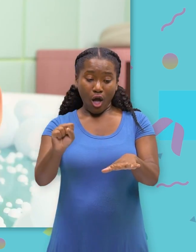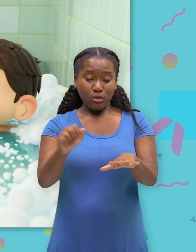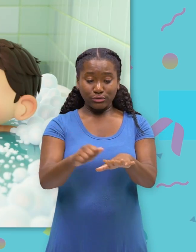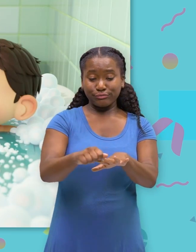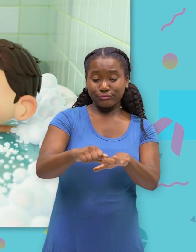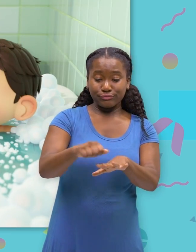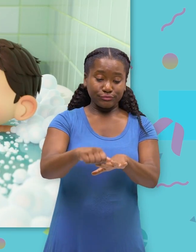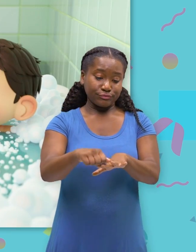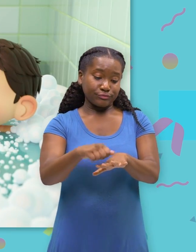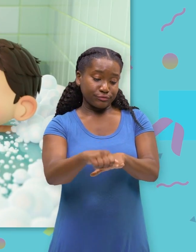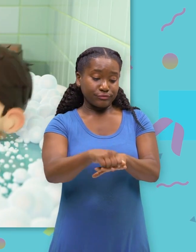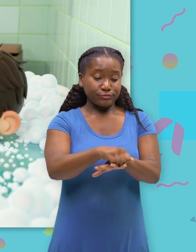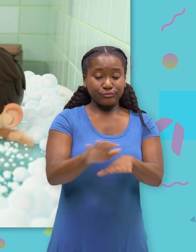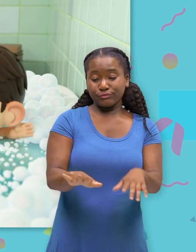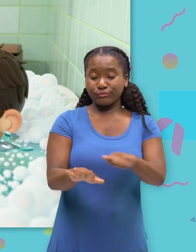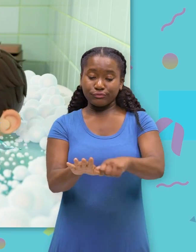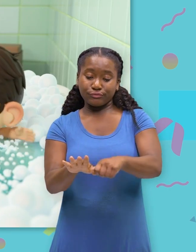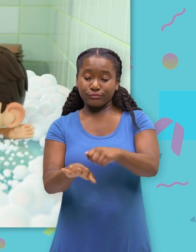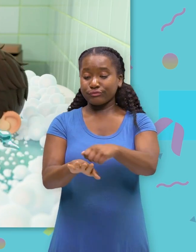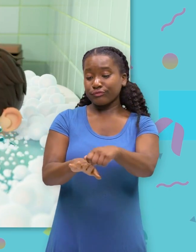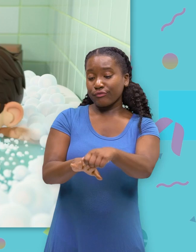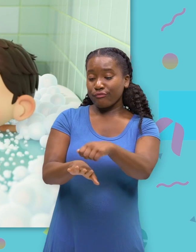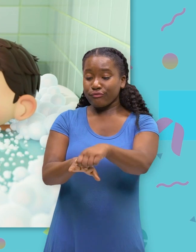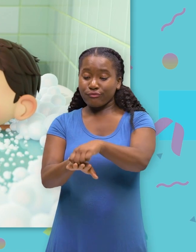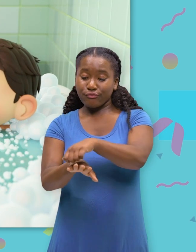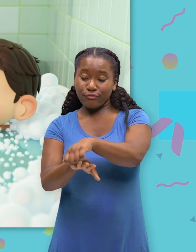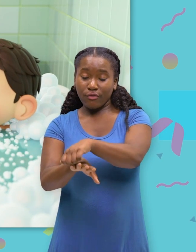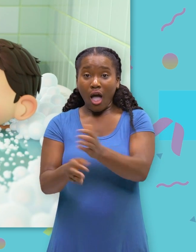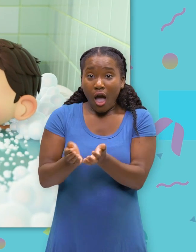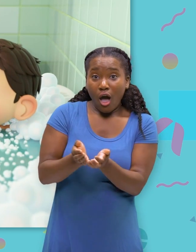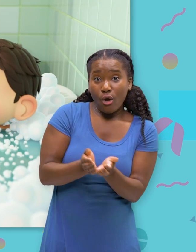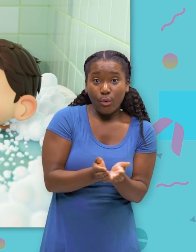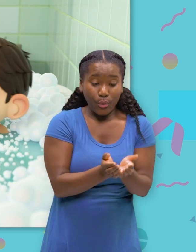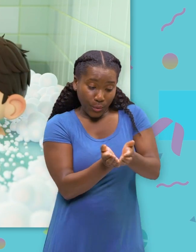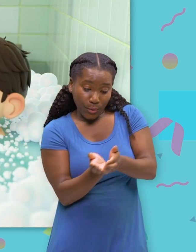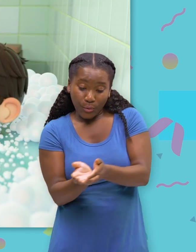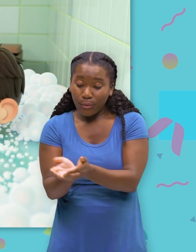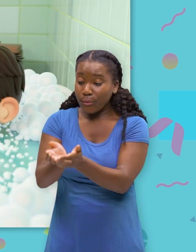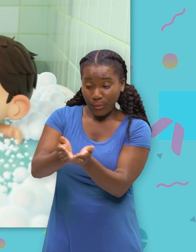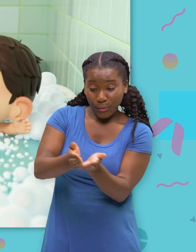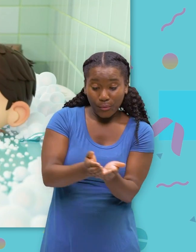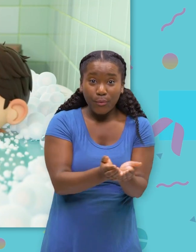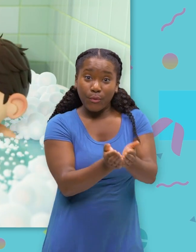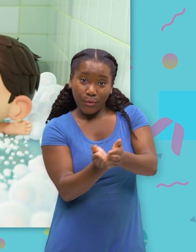your toes. Now let's sail your